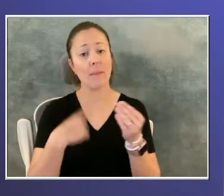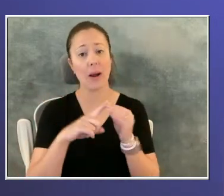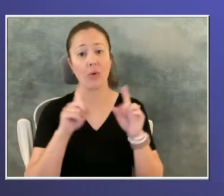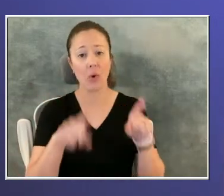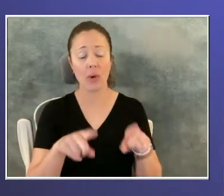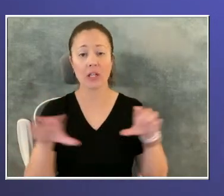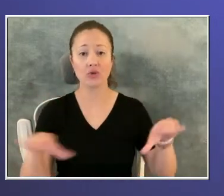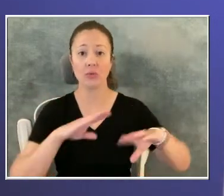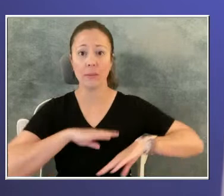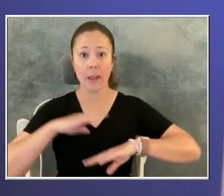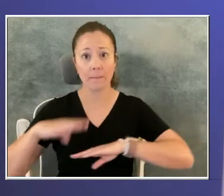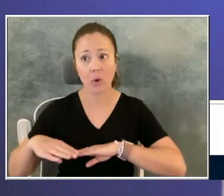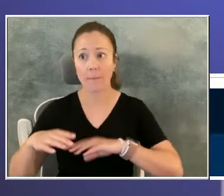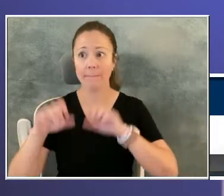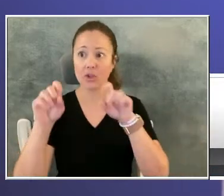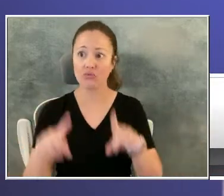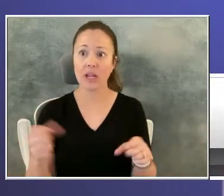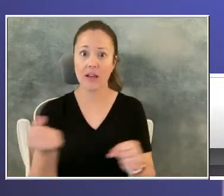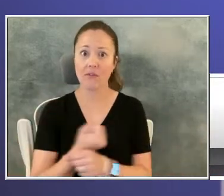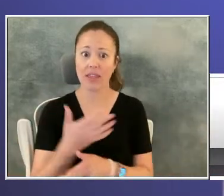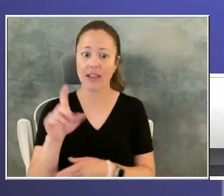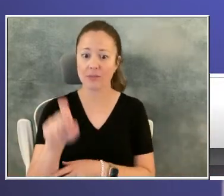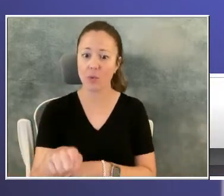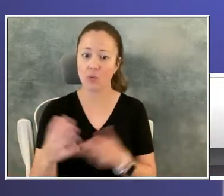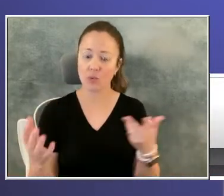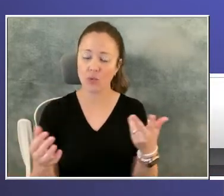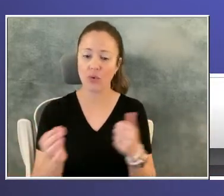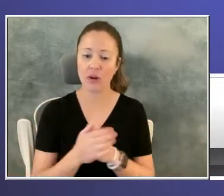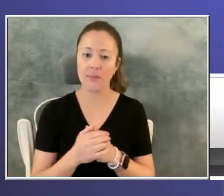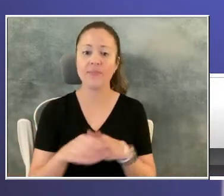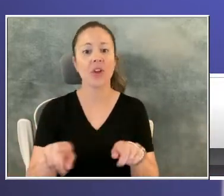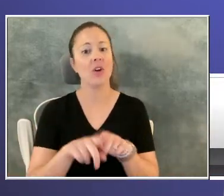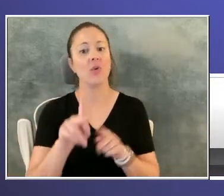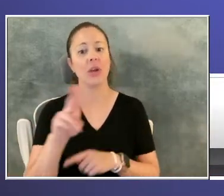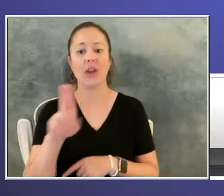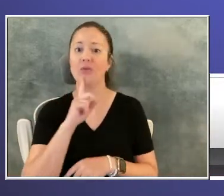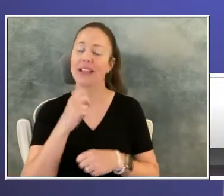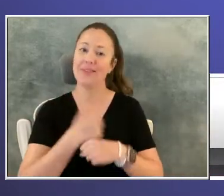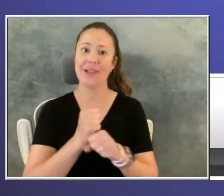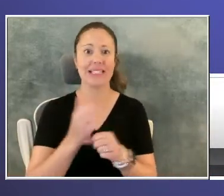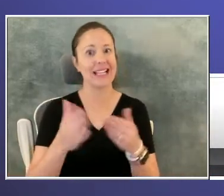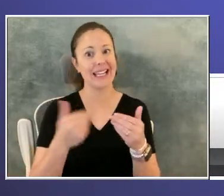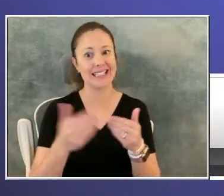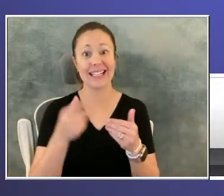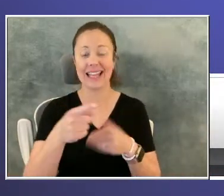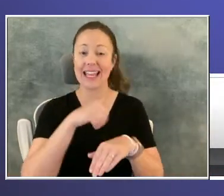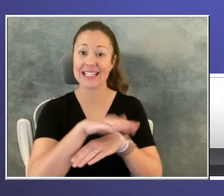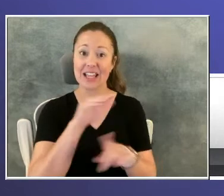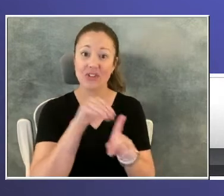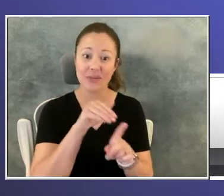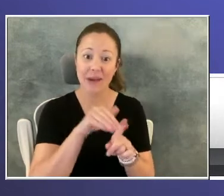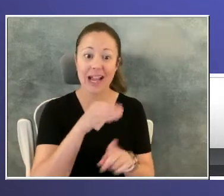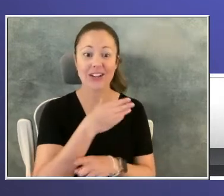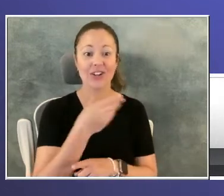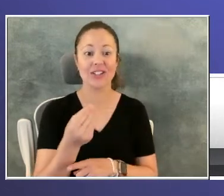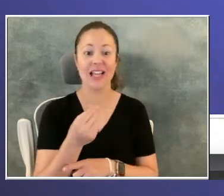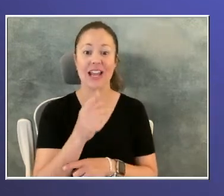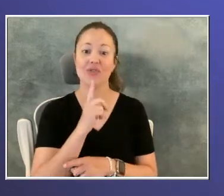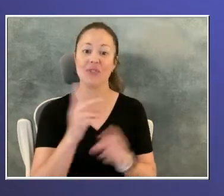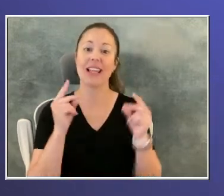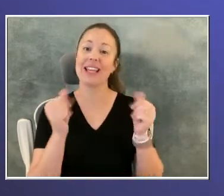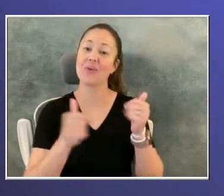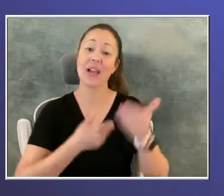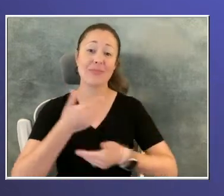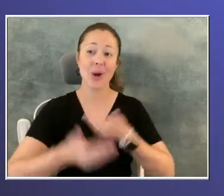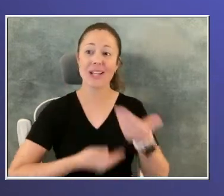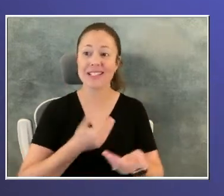and their screenings that they are supposed to get. And I will say that KU makes it really easy. They send the reminders, and it's a really quick process. It's not like